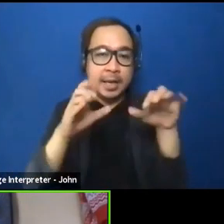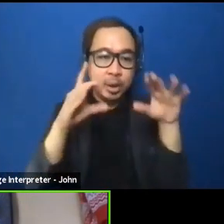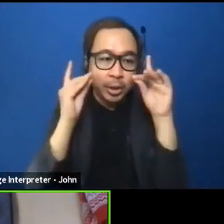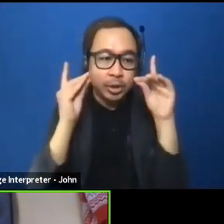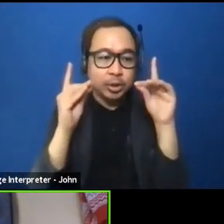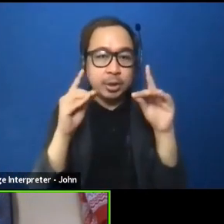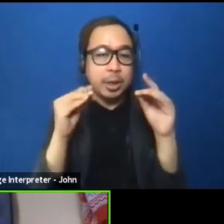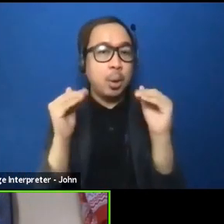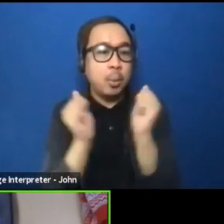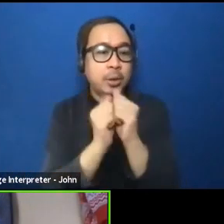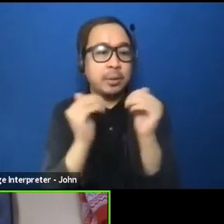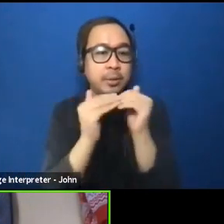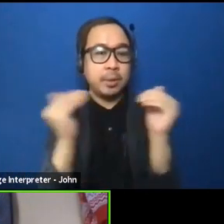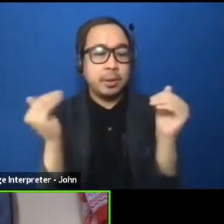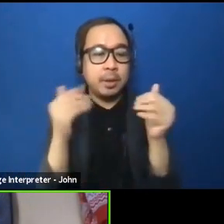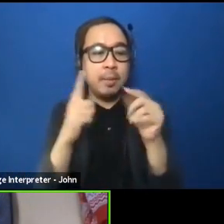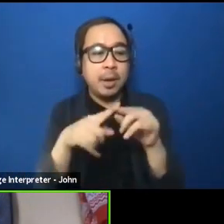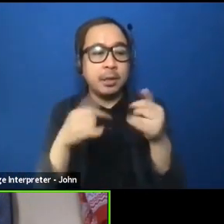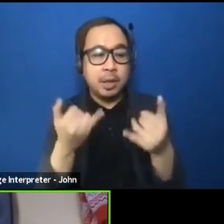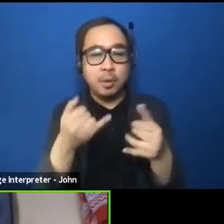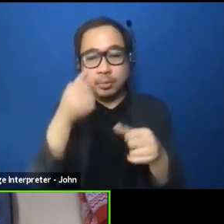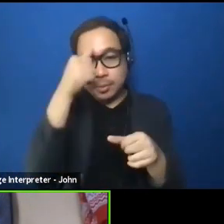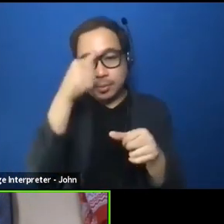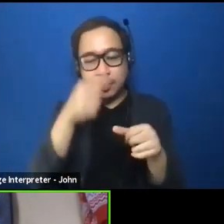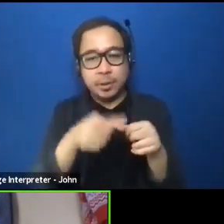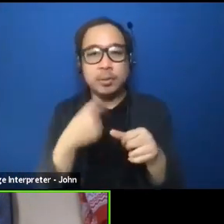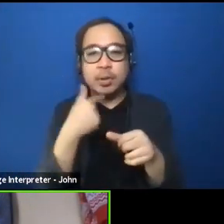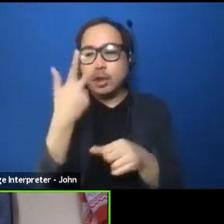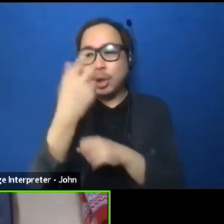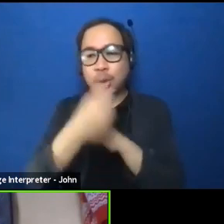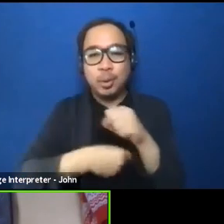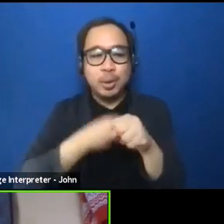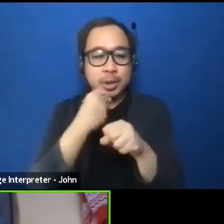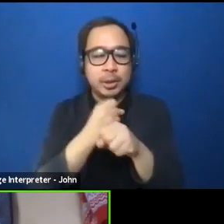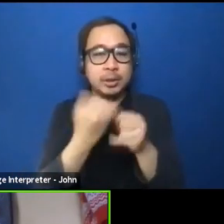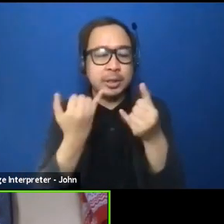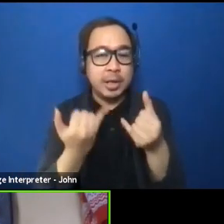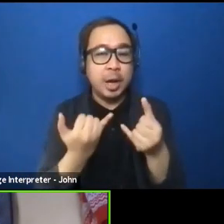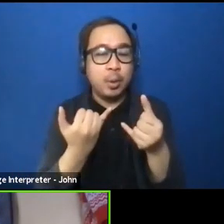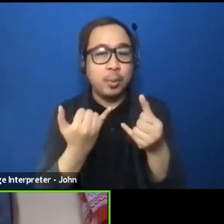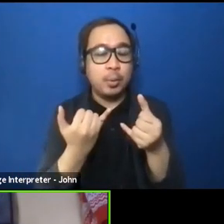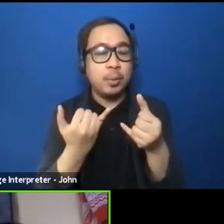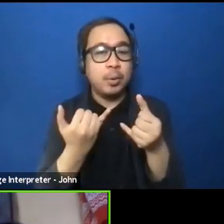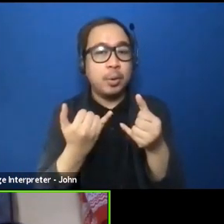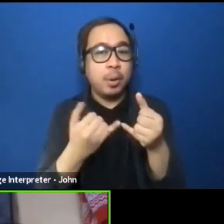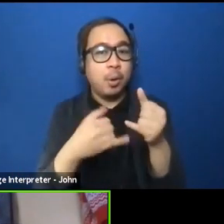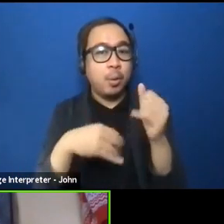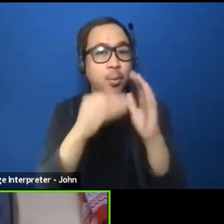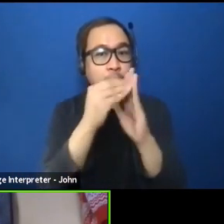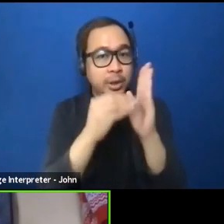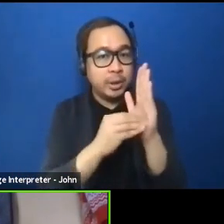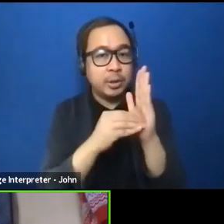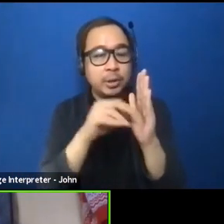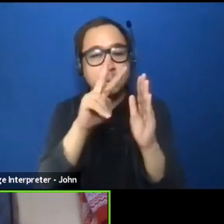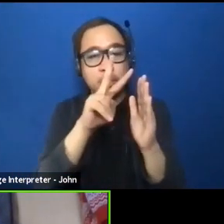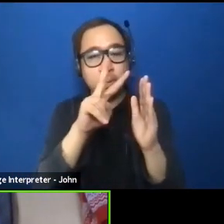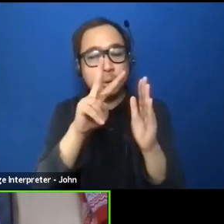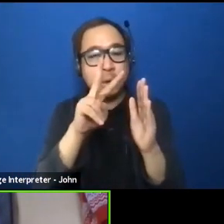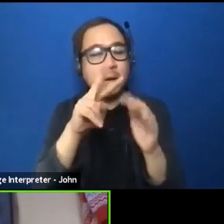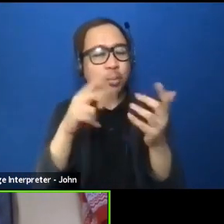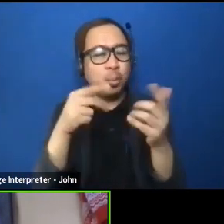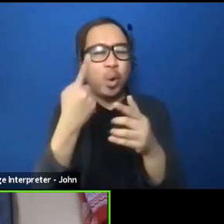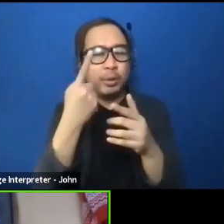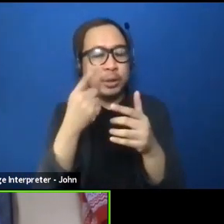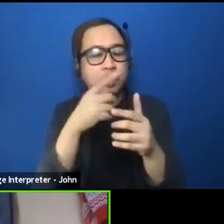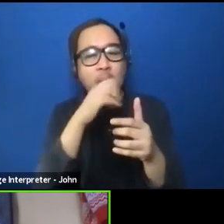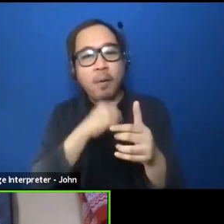I myself have been fighting since 3 years now for a registration number at Trivuvan University, the largest and the oldest university